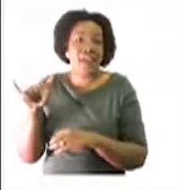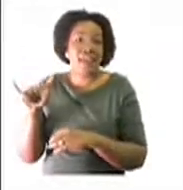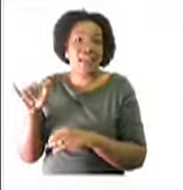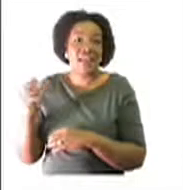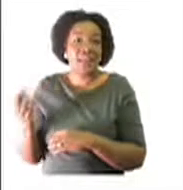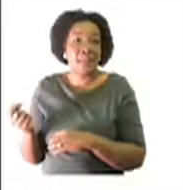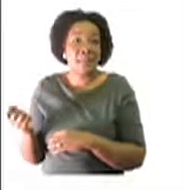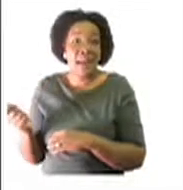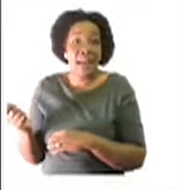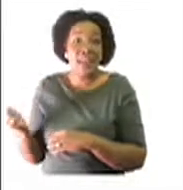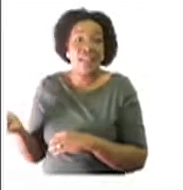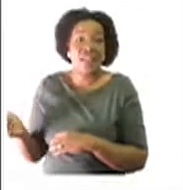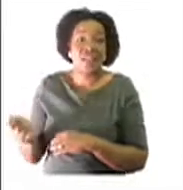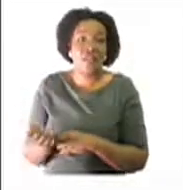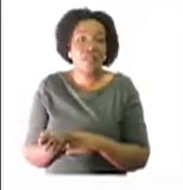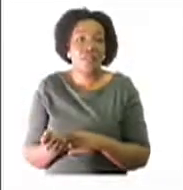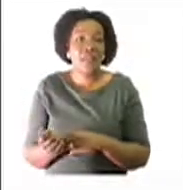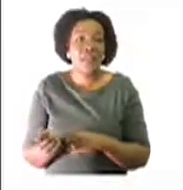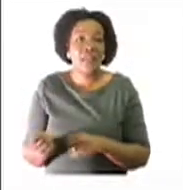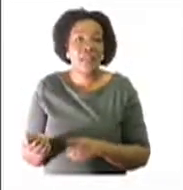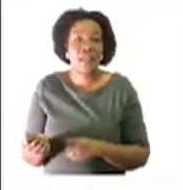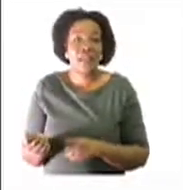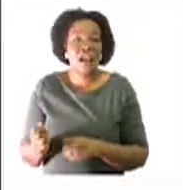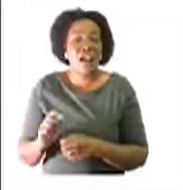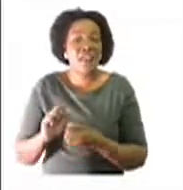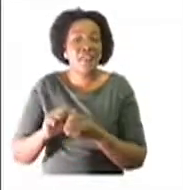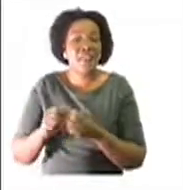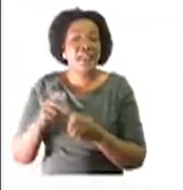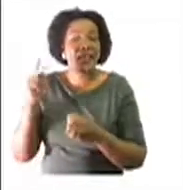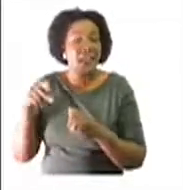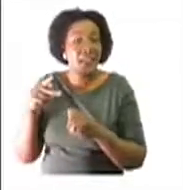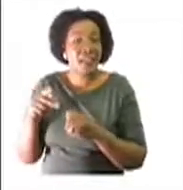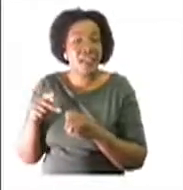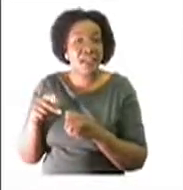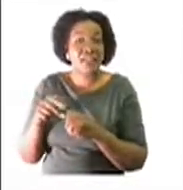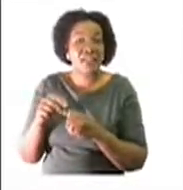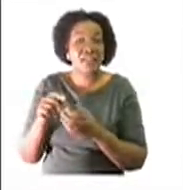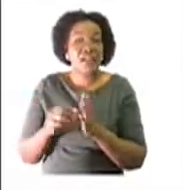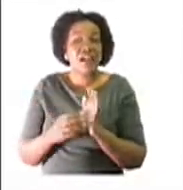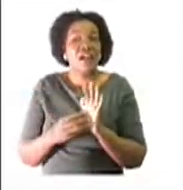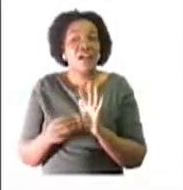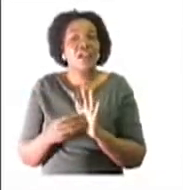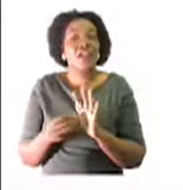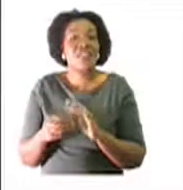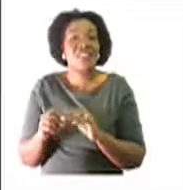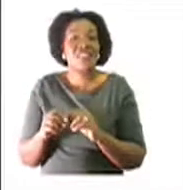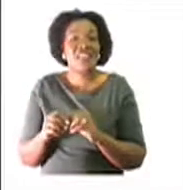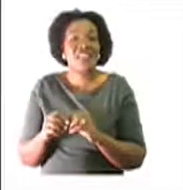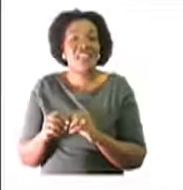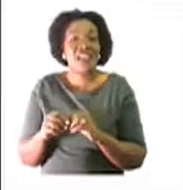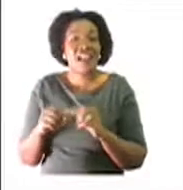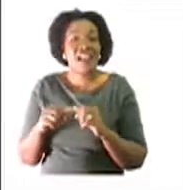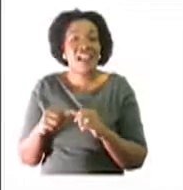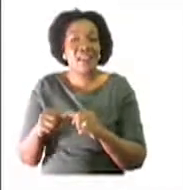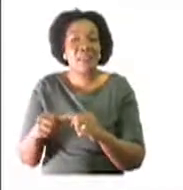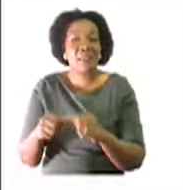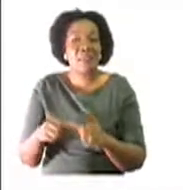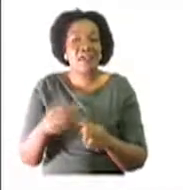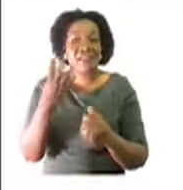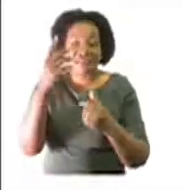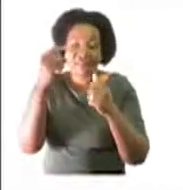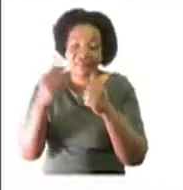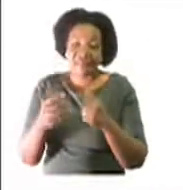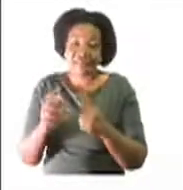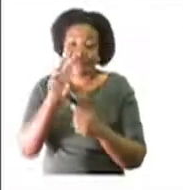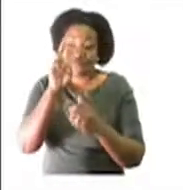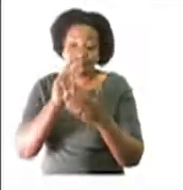M-O-N-E-Y, money. And then you rewrite it. Do the rest on your own. Remember to read, spell, read